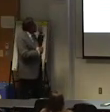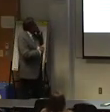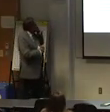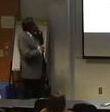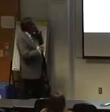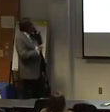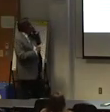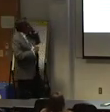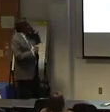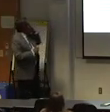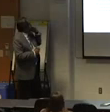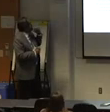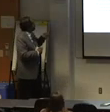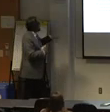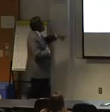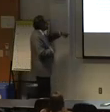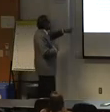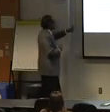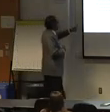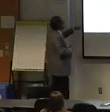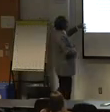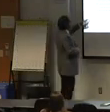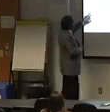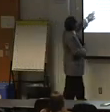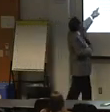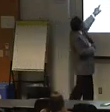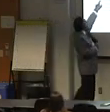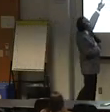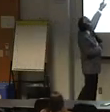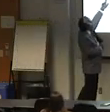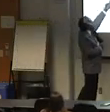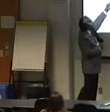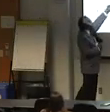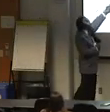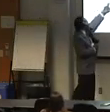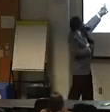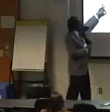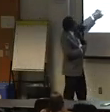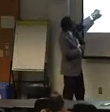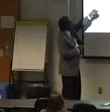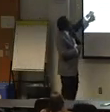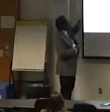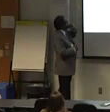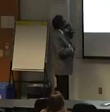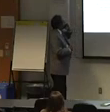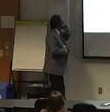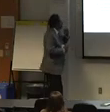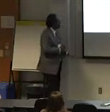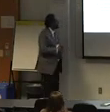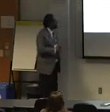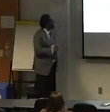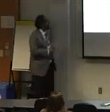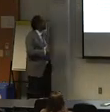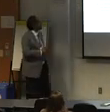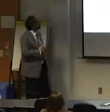We also did park visits, as I mentioned. I had the opportunity to go to George and Bay Island National Park, and this was supported